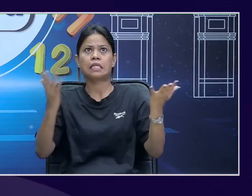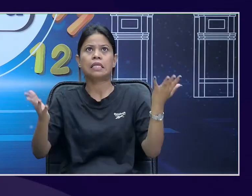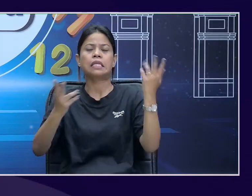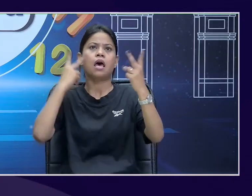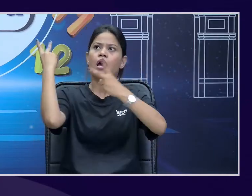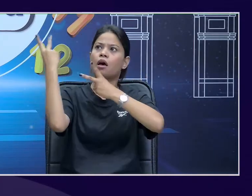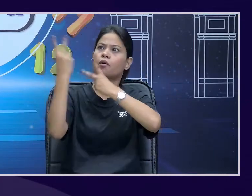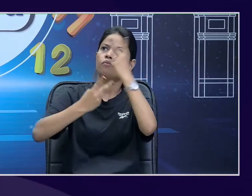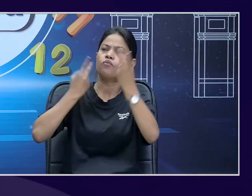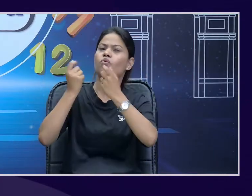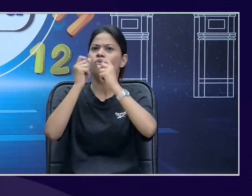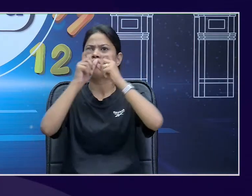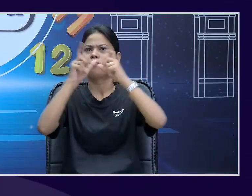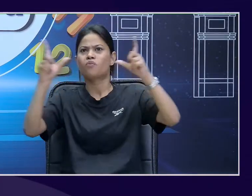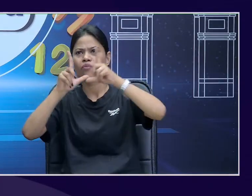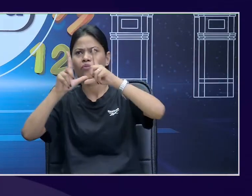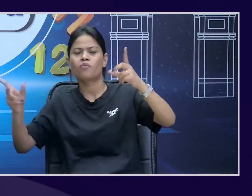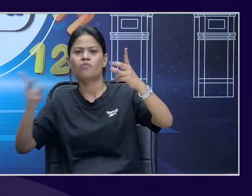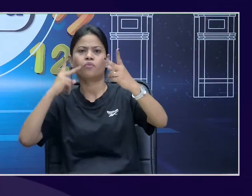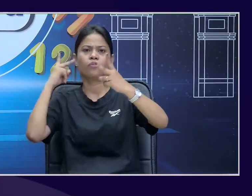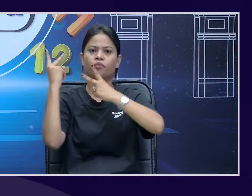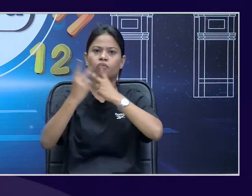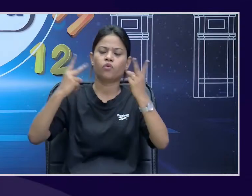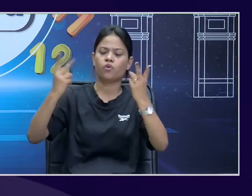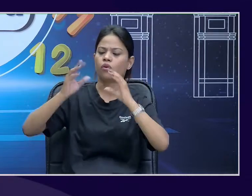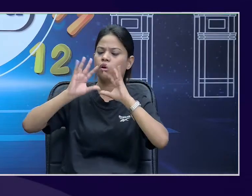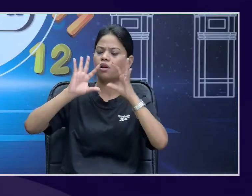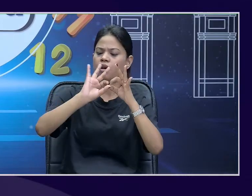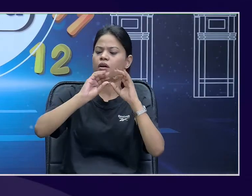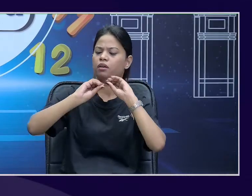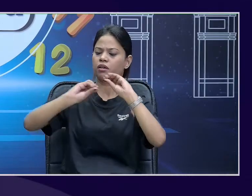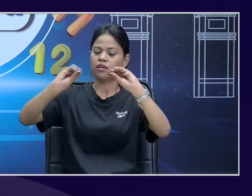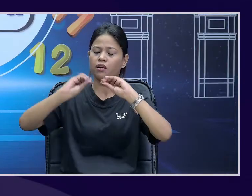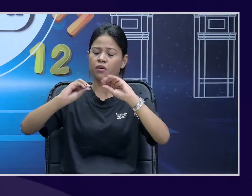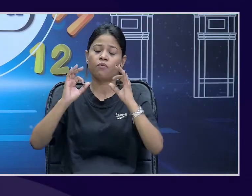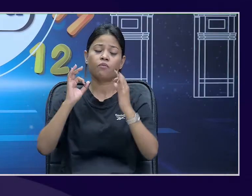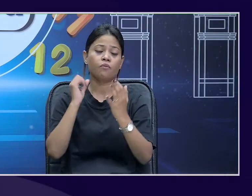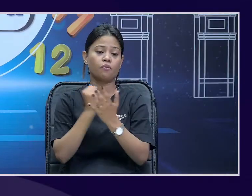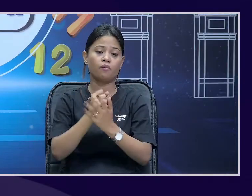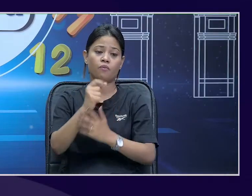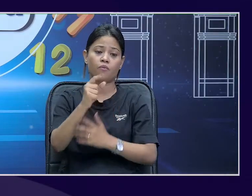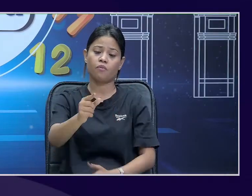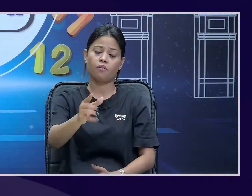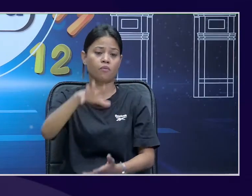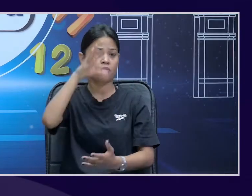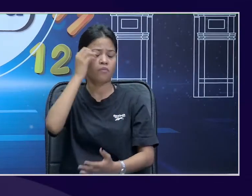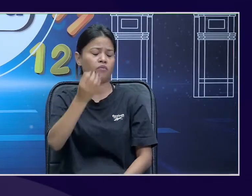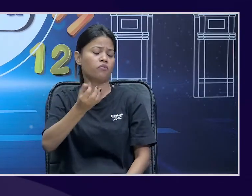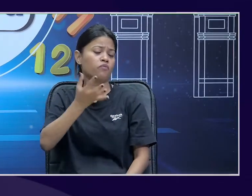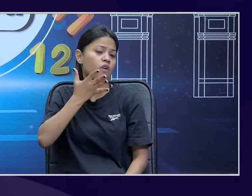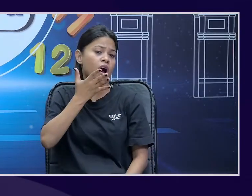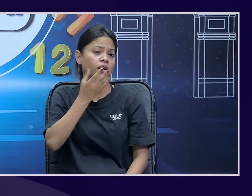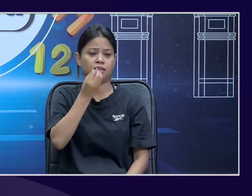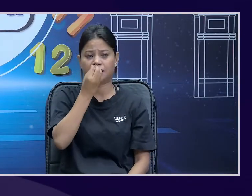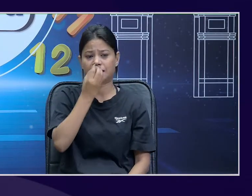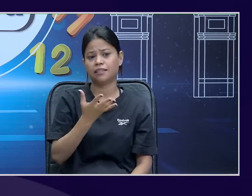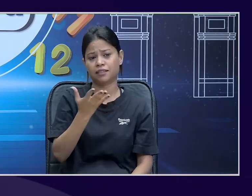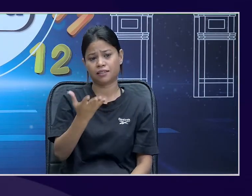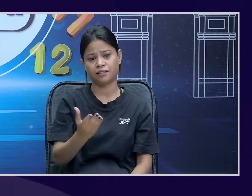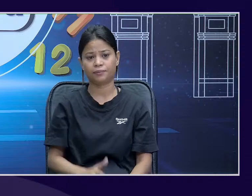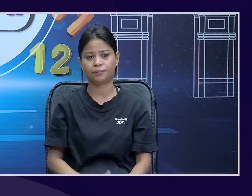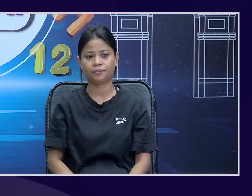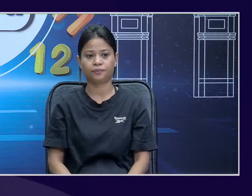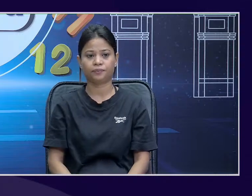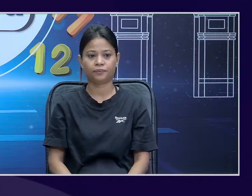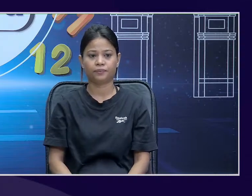topic, then it will stay in their mind even after 20 years. That will not go away from them. So, they